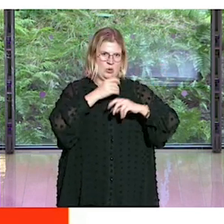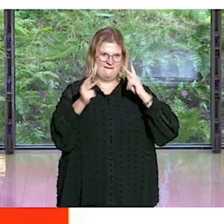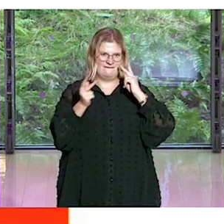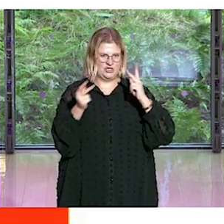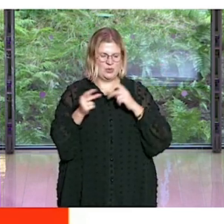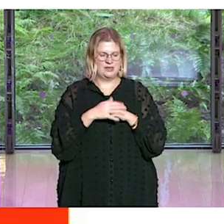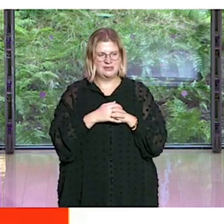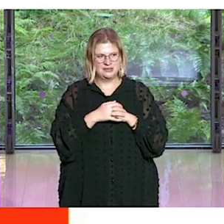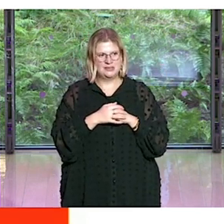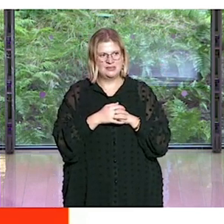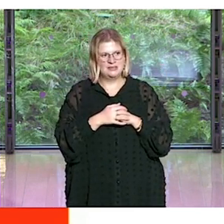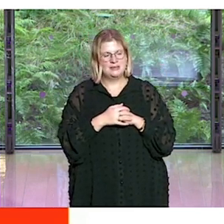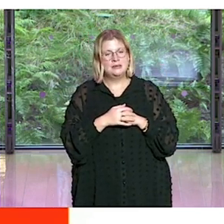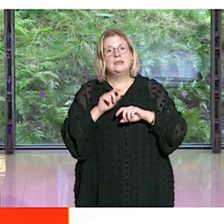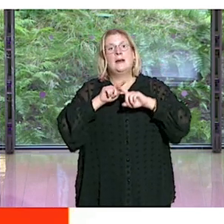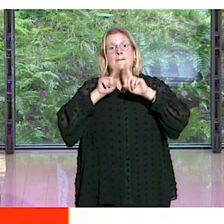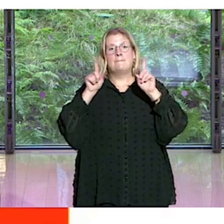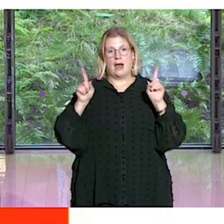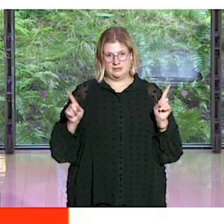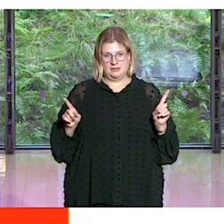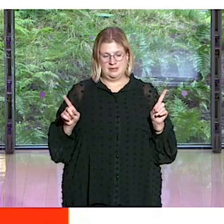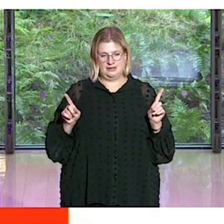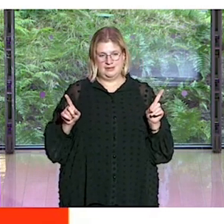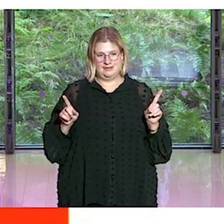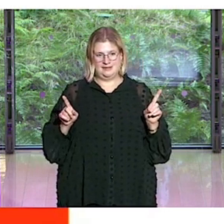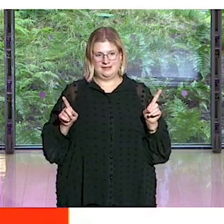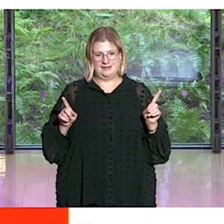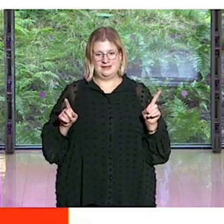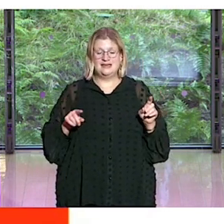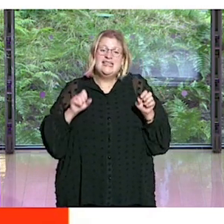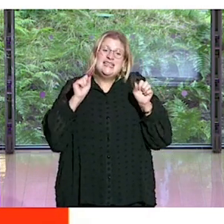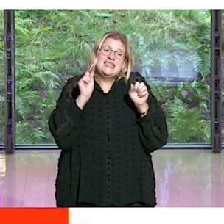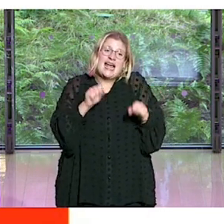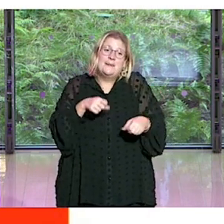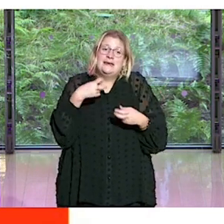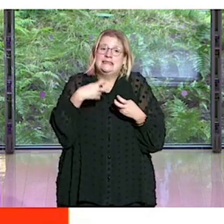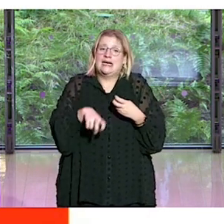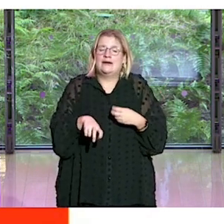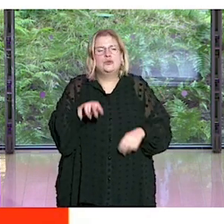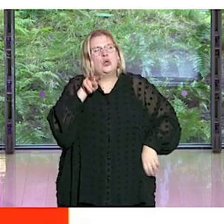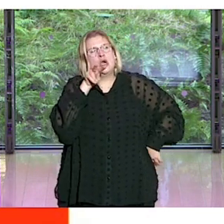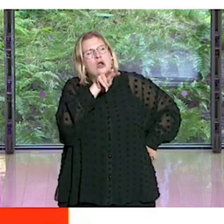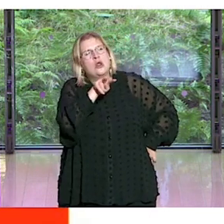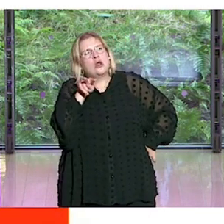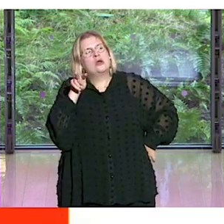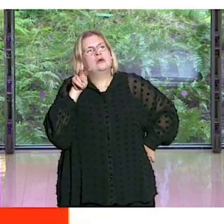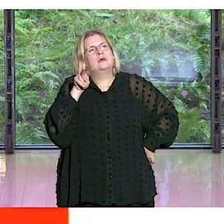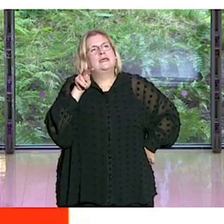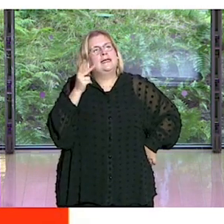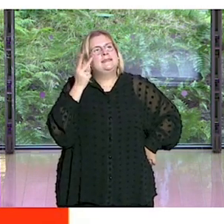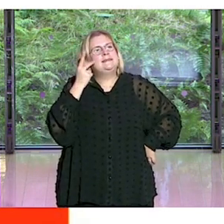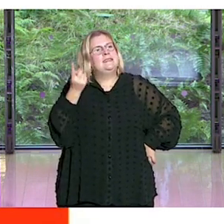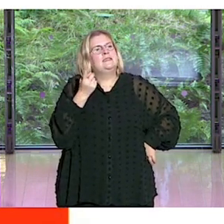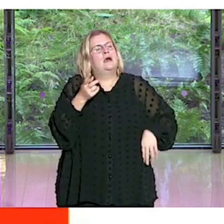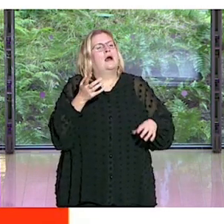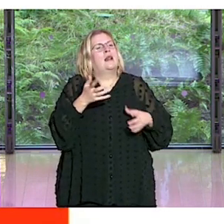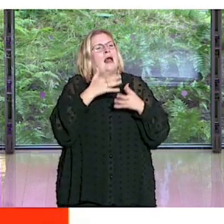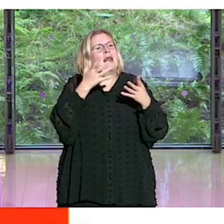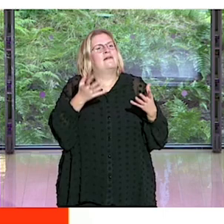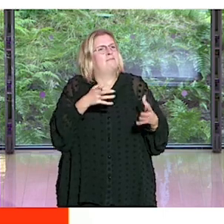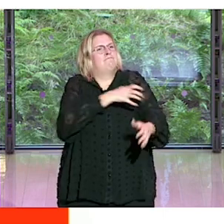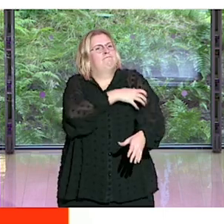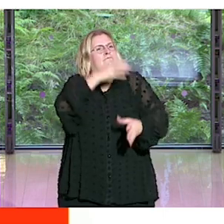visuals. But even that can be hard to look at and find something insightful.